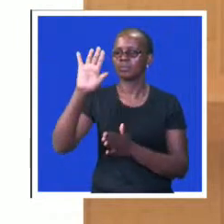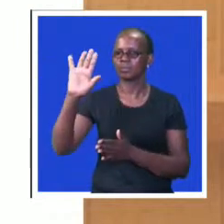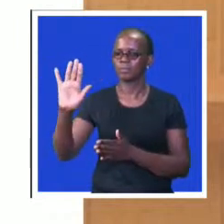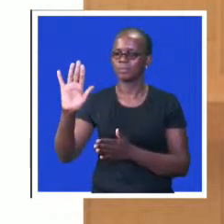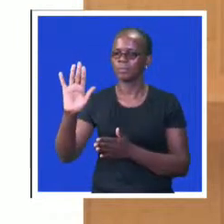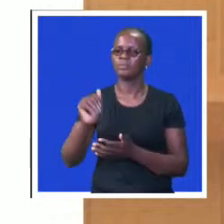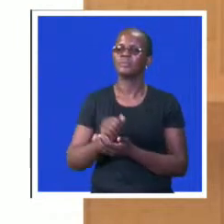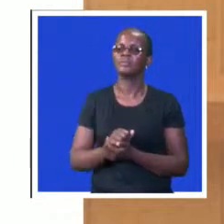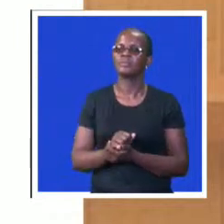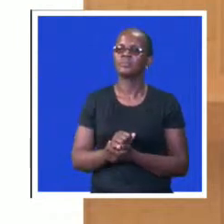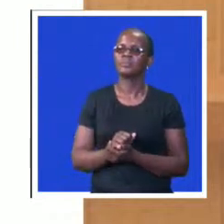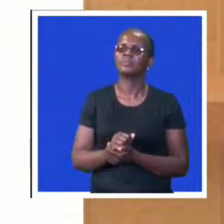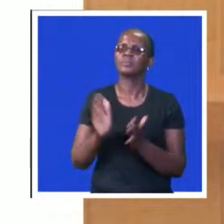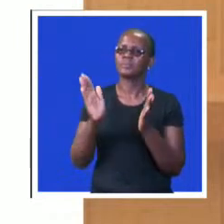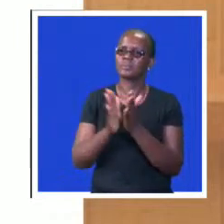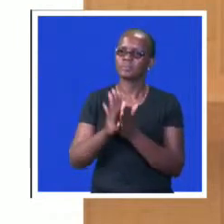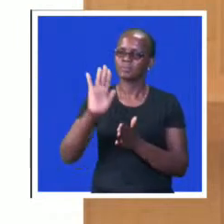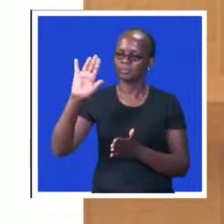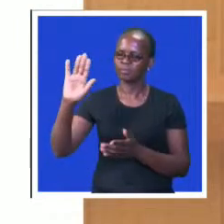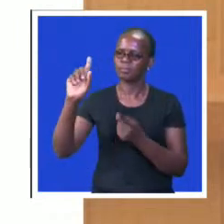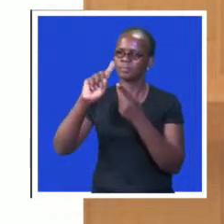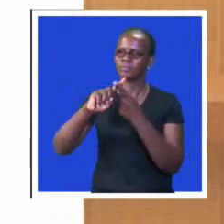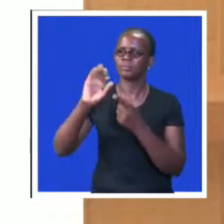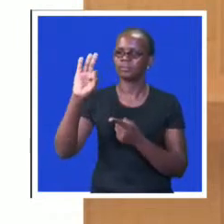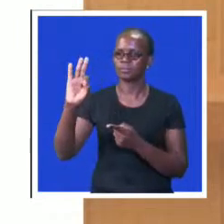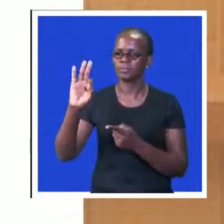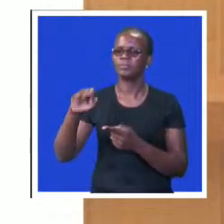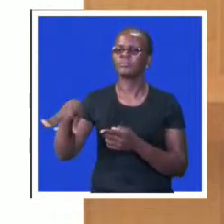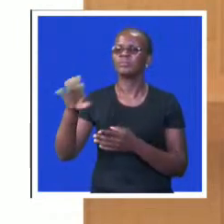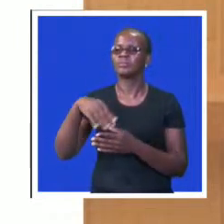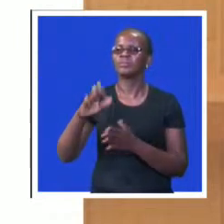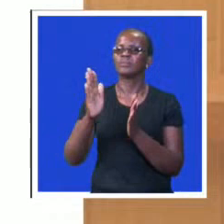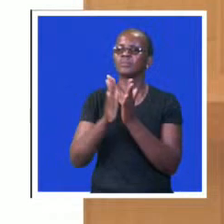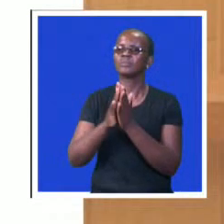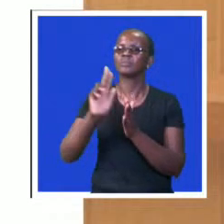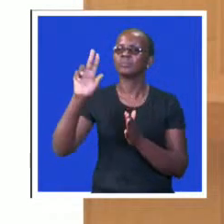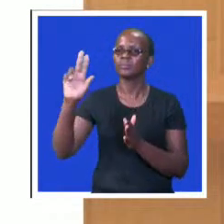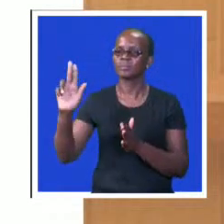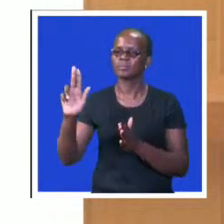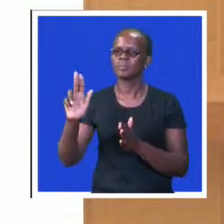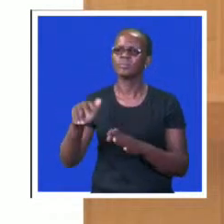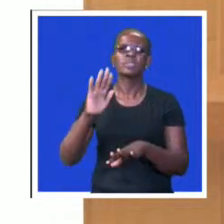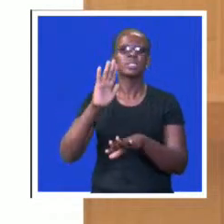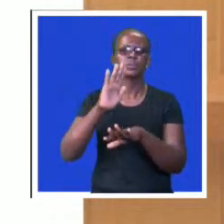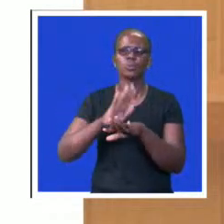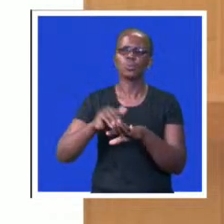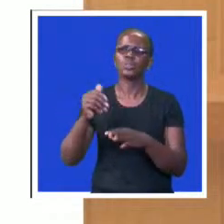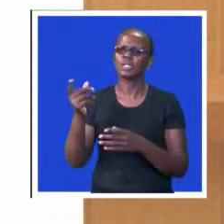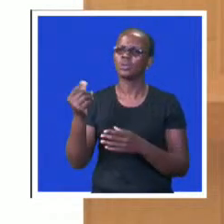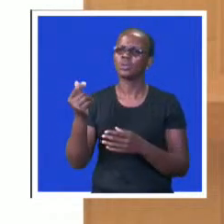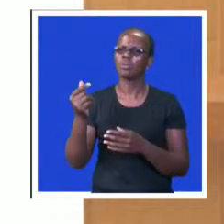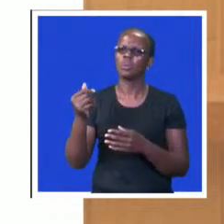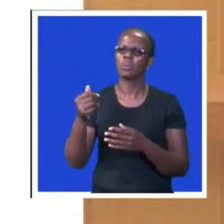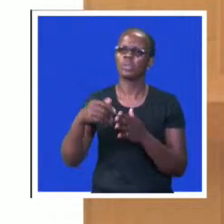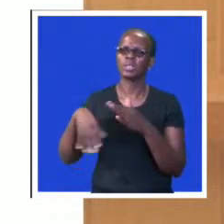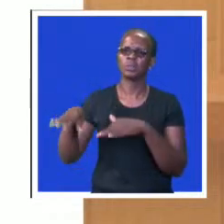plus 3 is going to give us 18. Because there are no extra numbers after the 7,